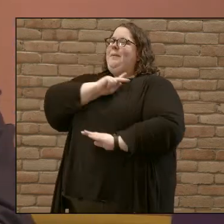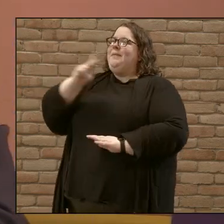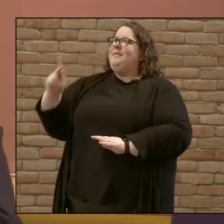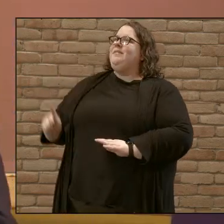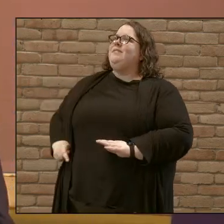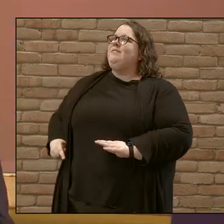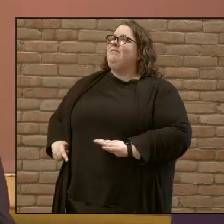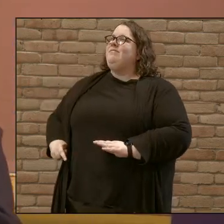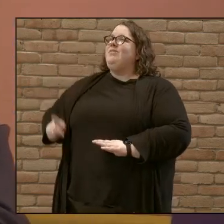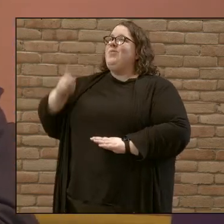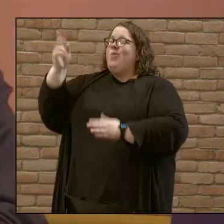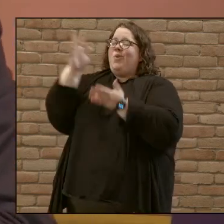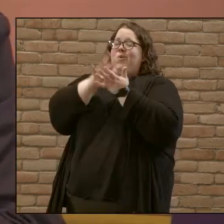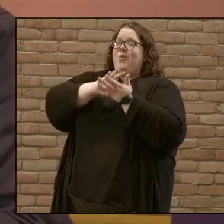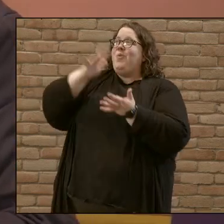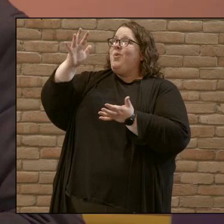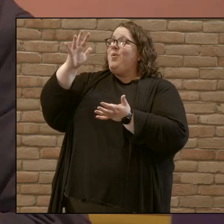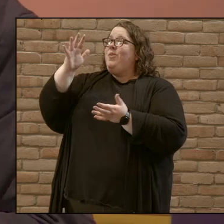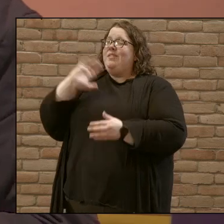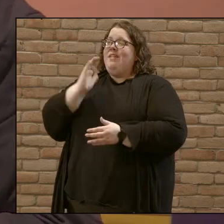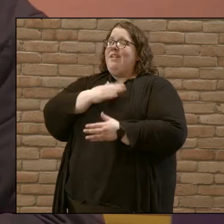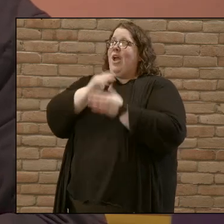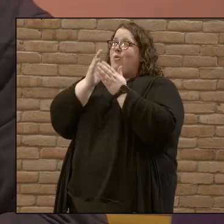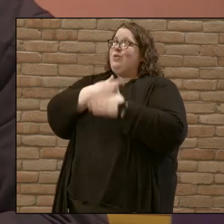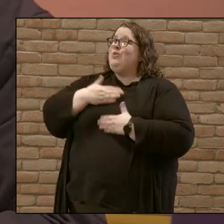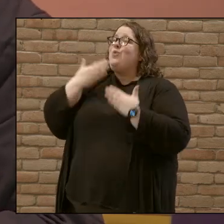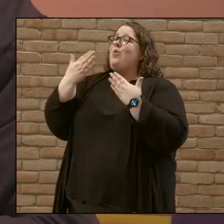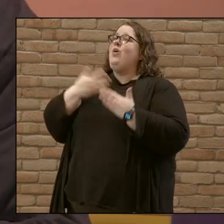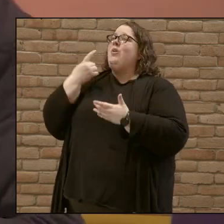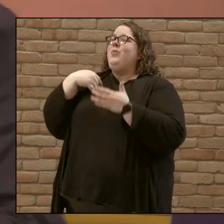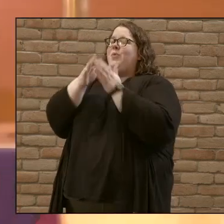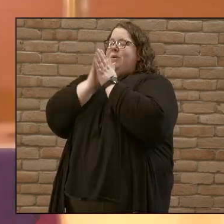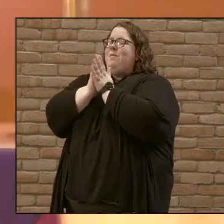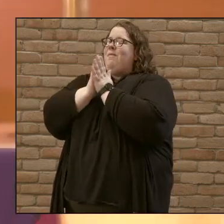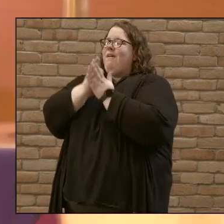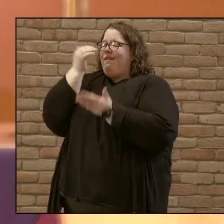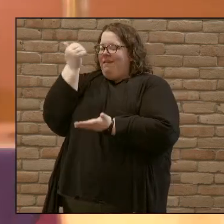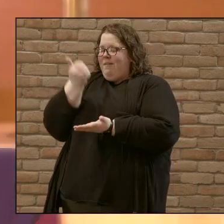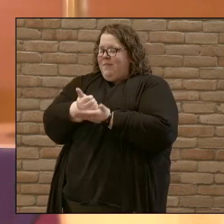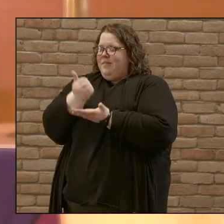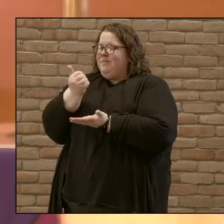your glory and our joy, we pray. Amen.